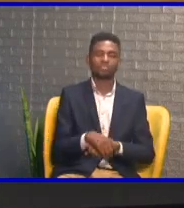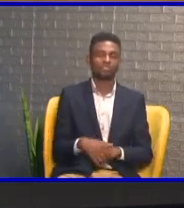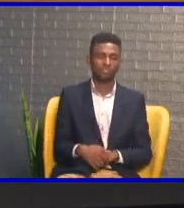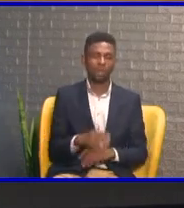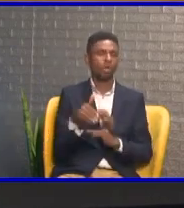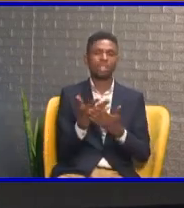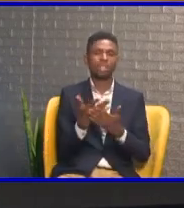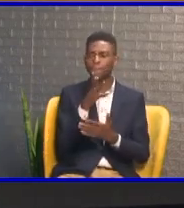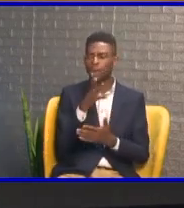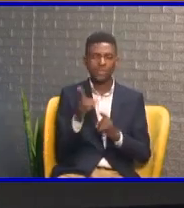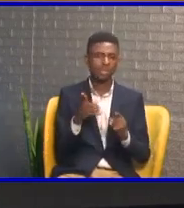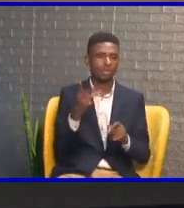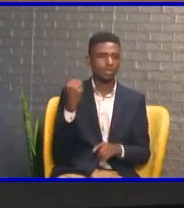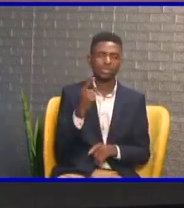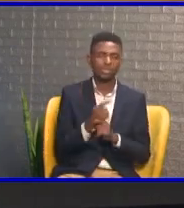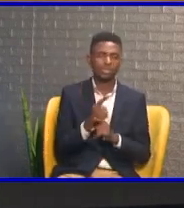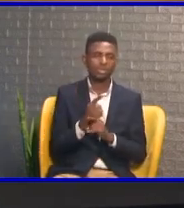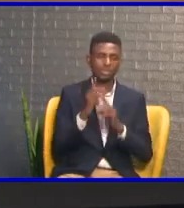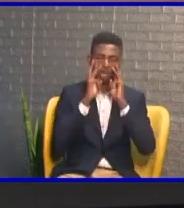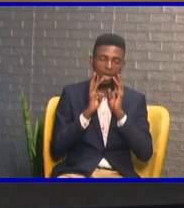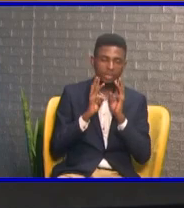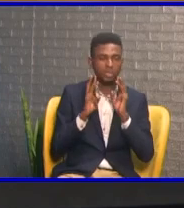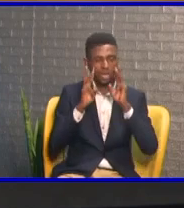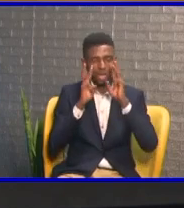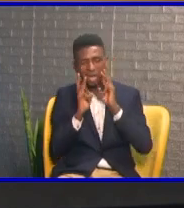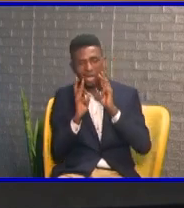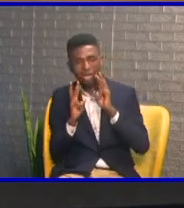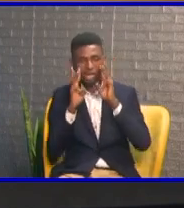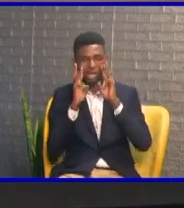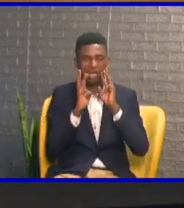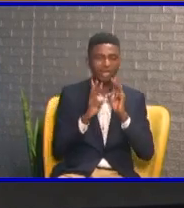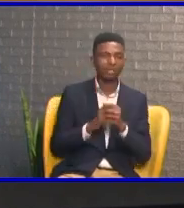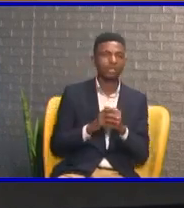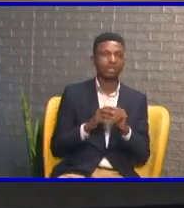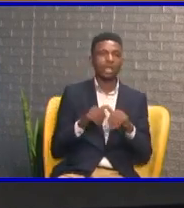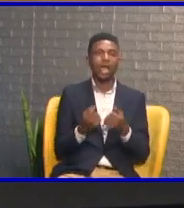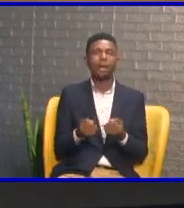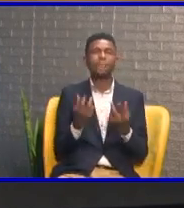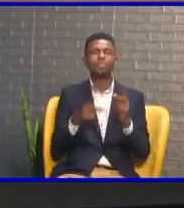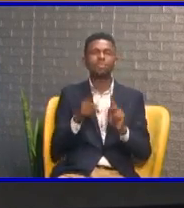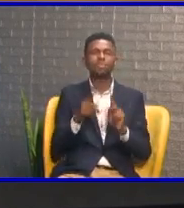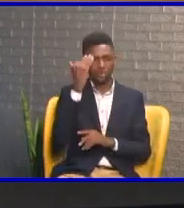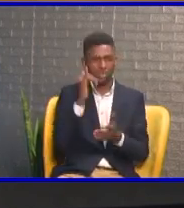Hey, wait. No, just cry. Hallelujah. How many of you know crying cannot set you free?